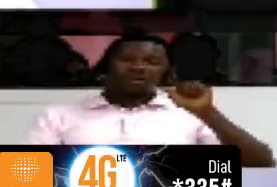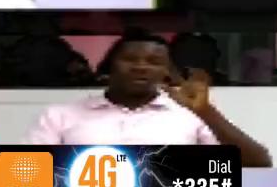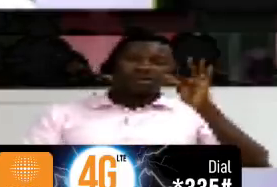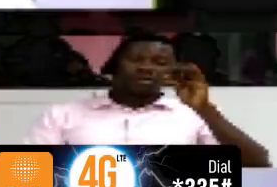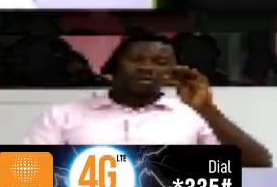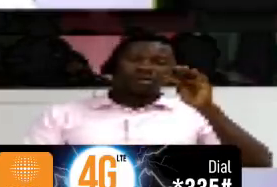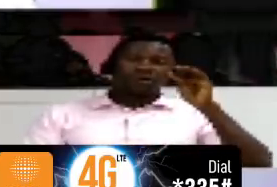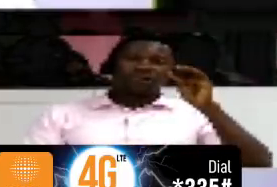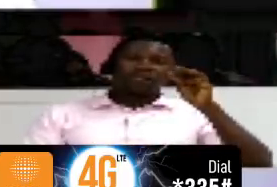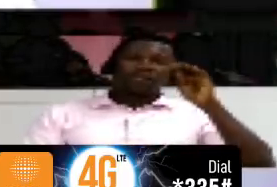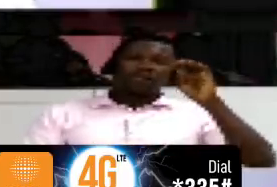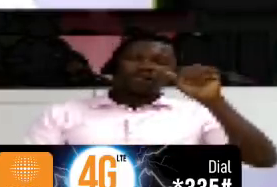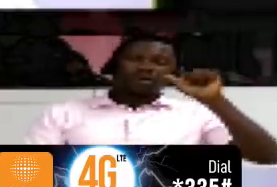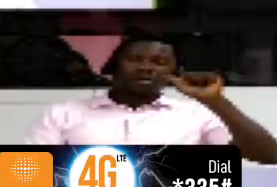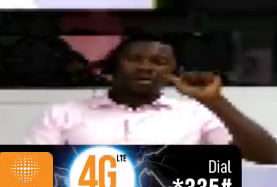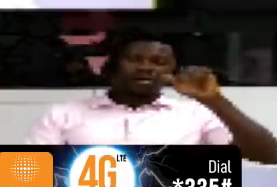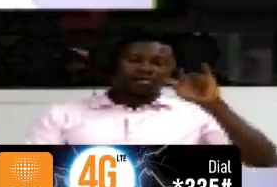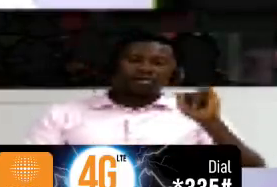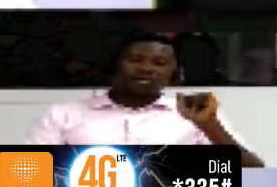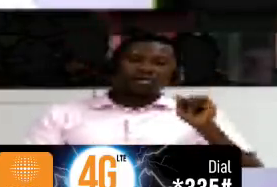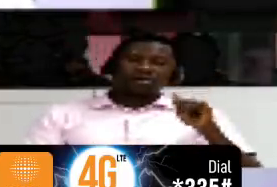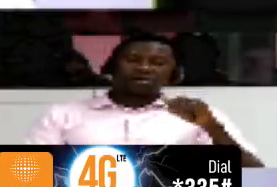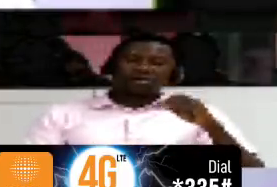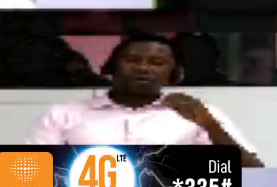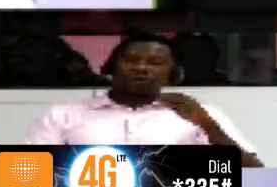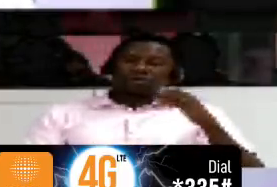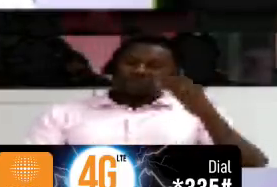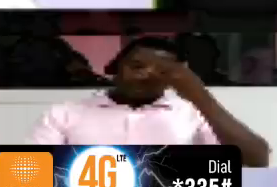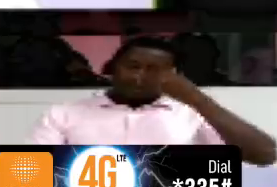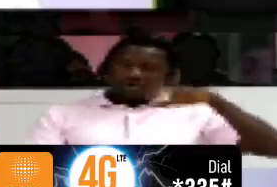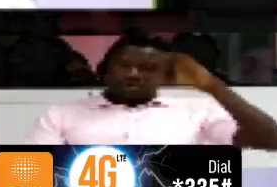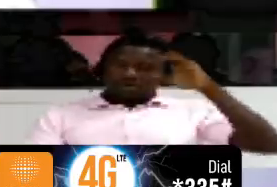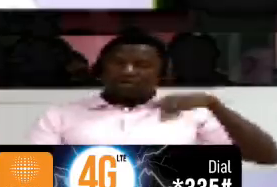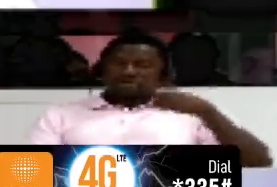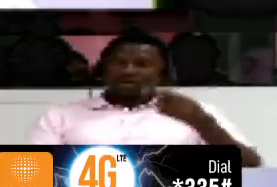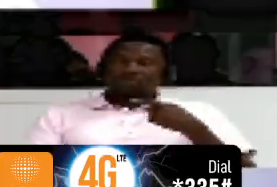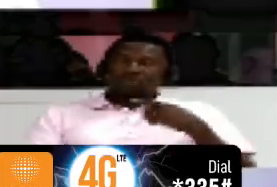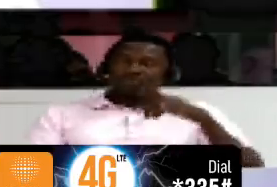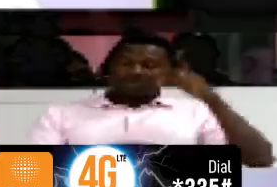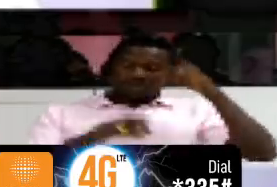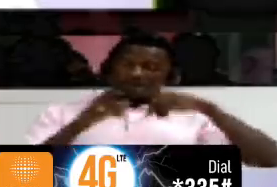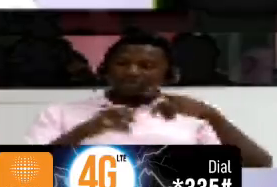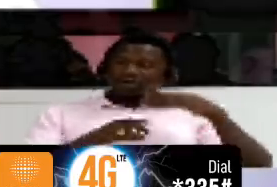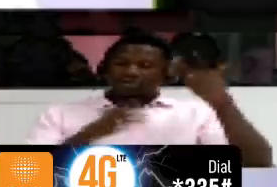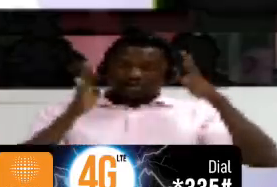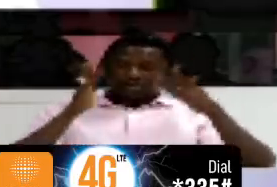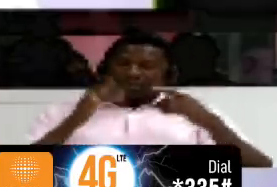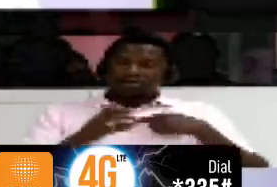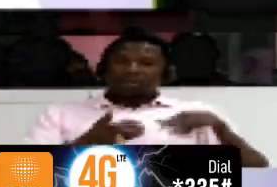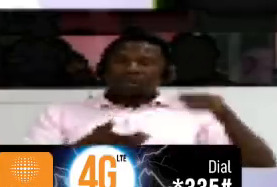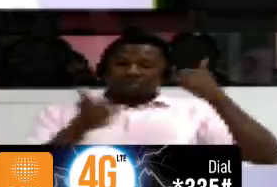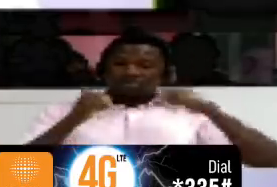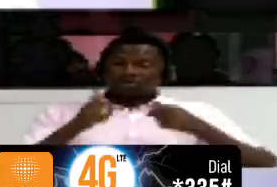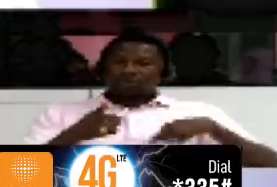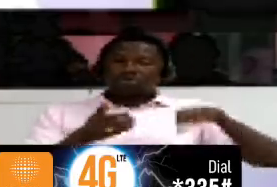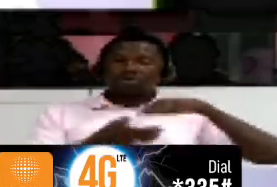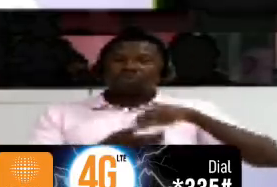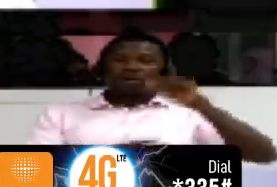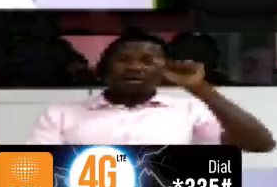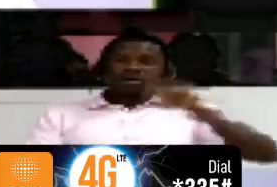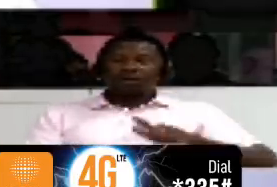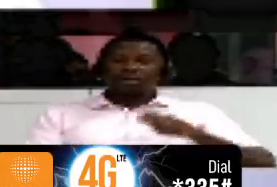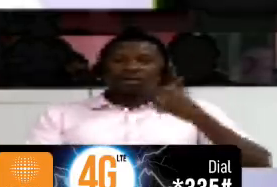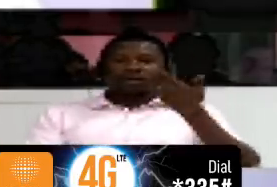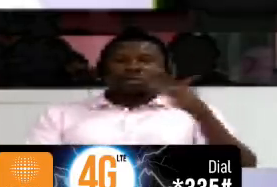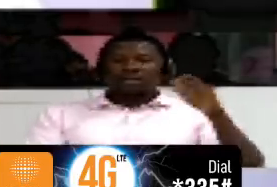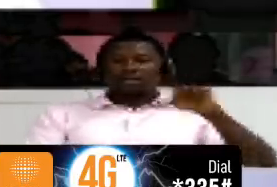Latte Commission for the public disturbances of the April 10 and 11, the report, according to,